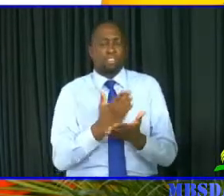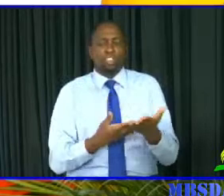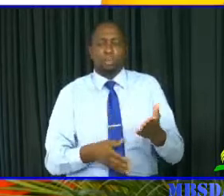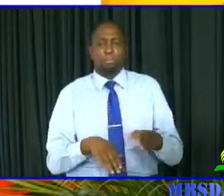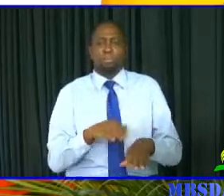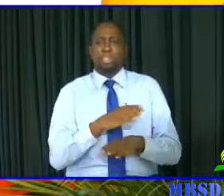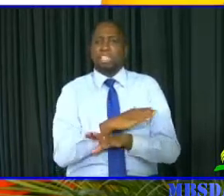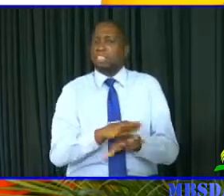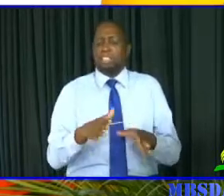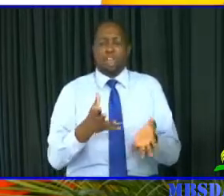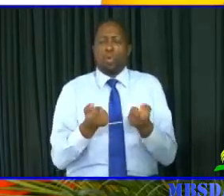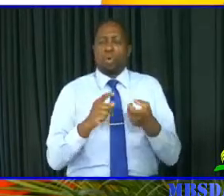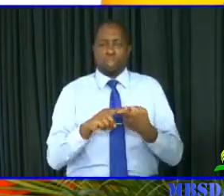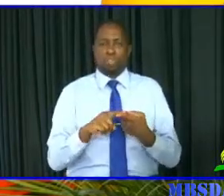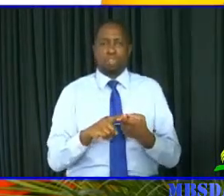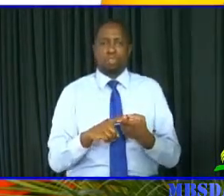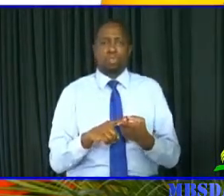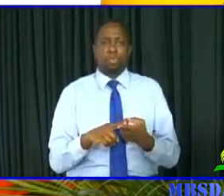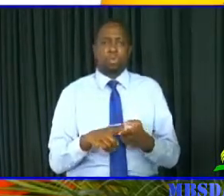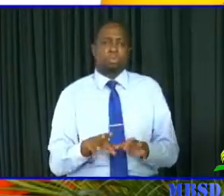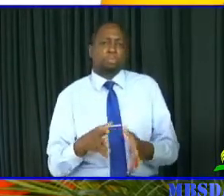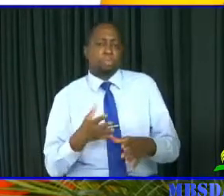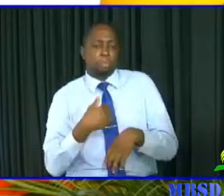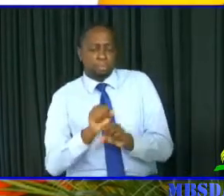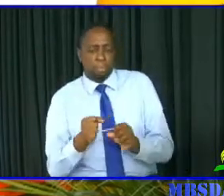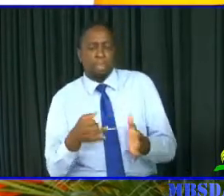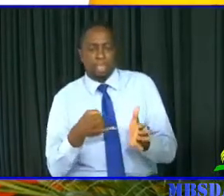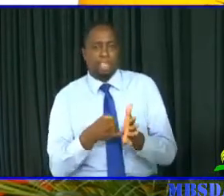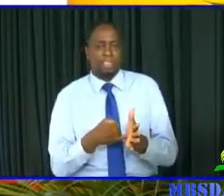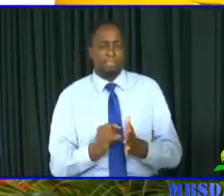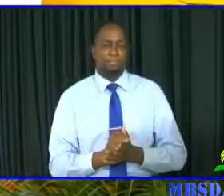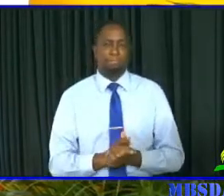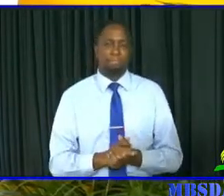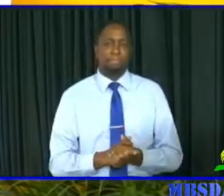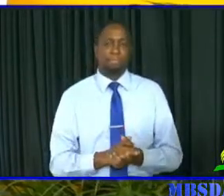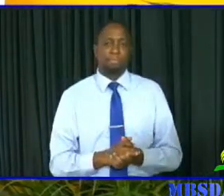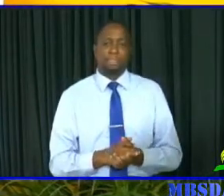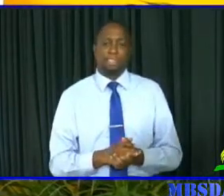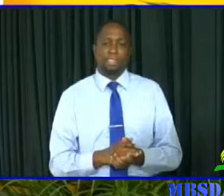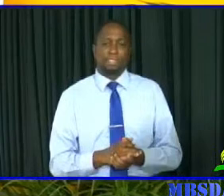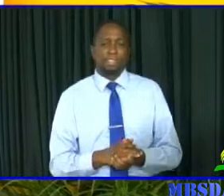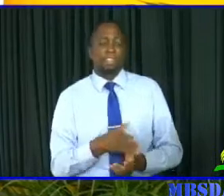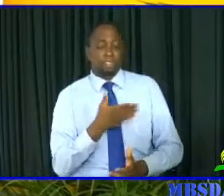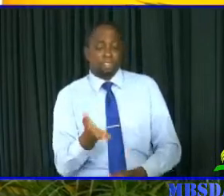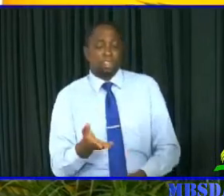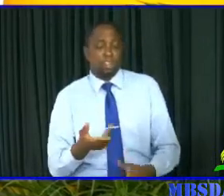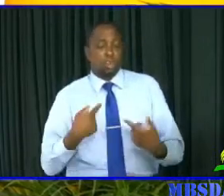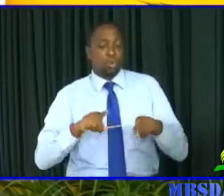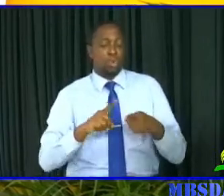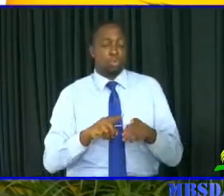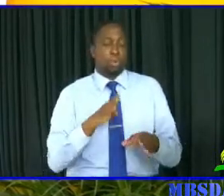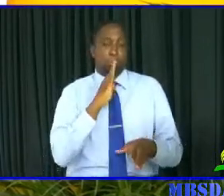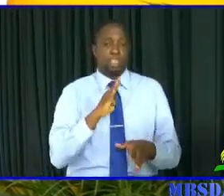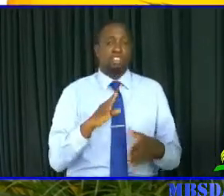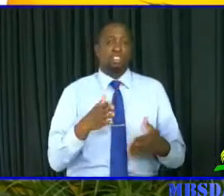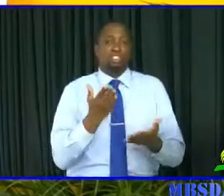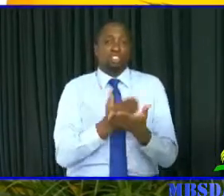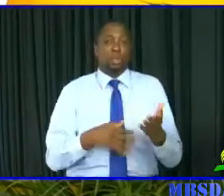it. Can I tell you that there are going to be some wonderful people, good people, good people, good